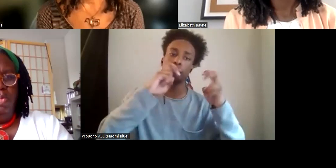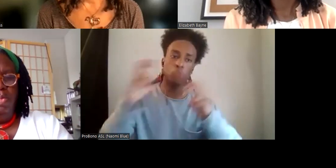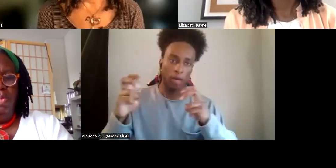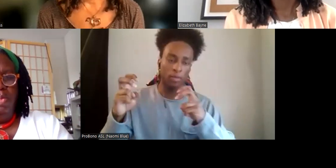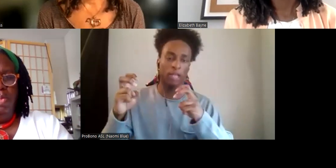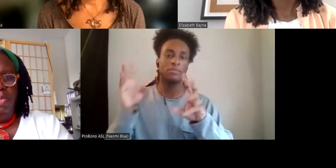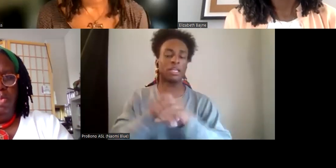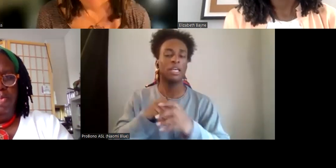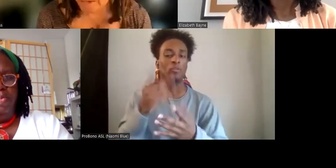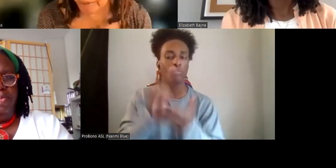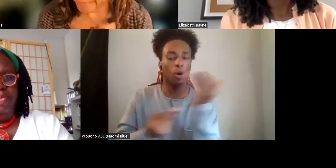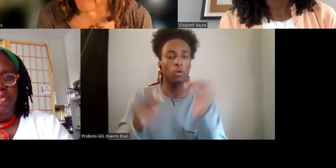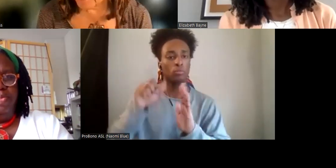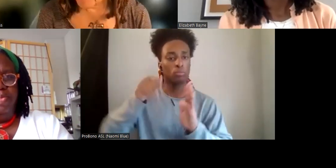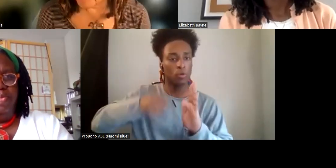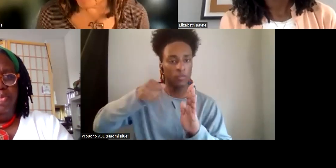see?